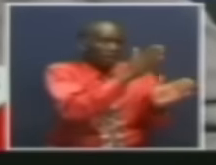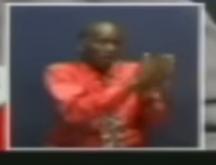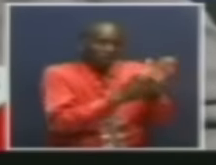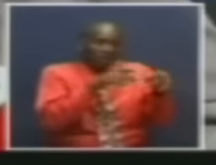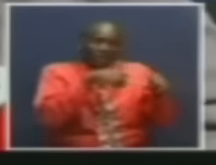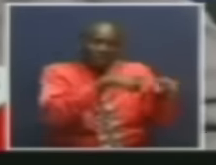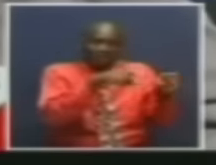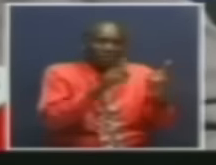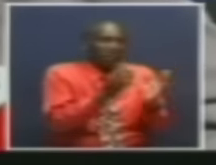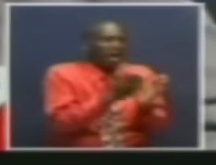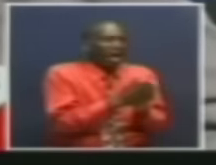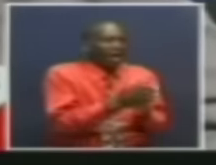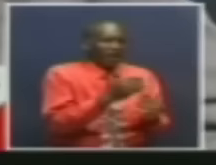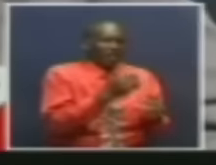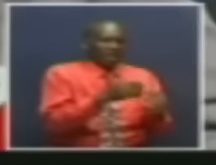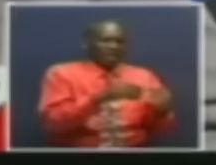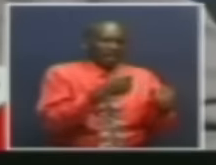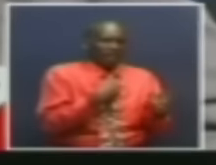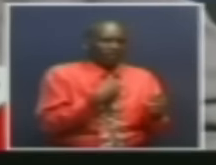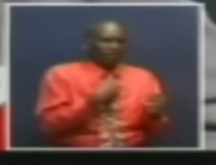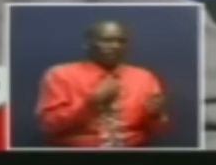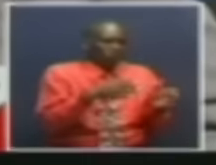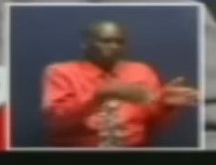themselves and find still room